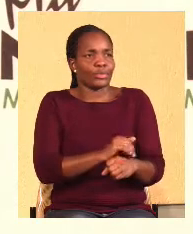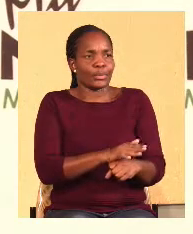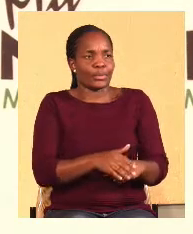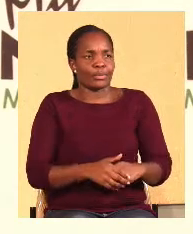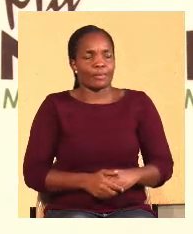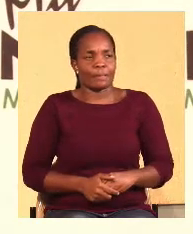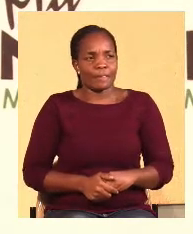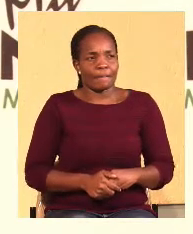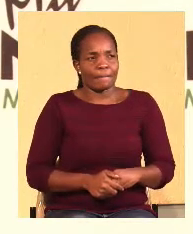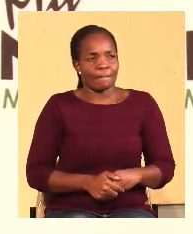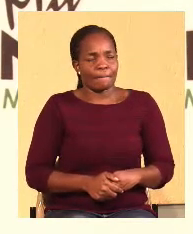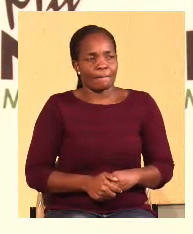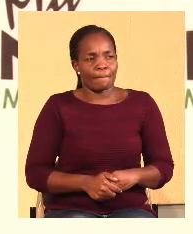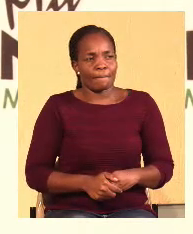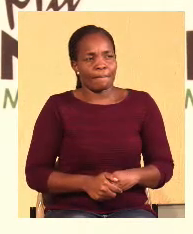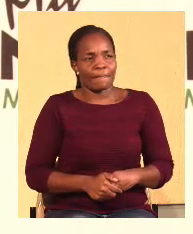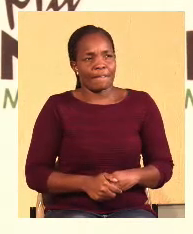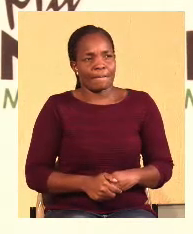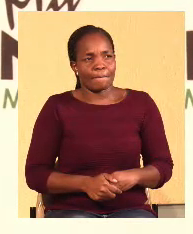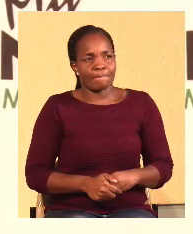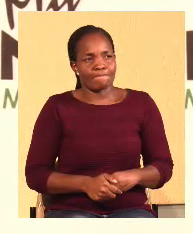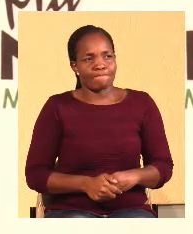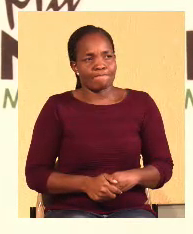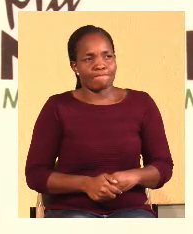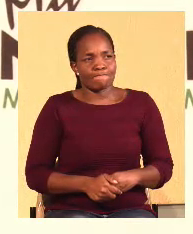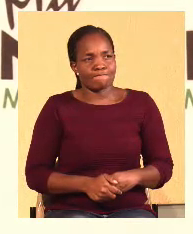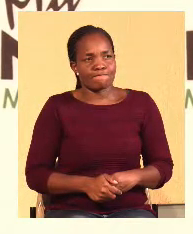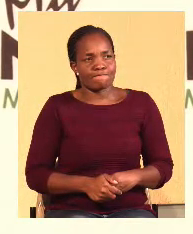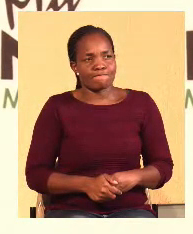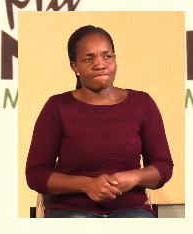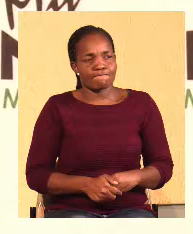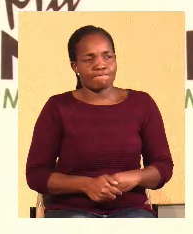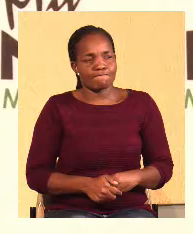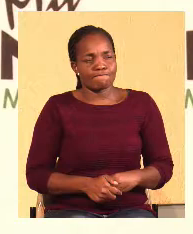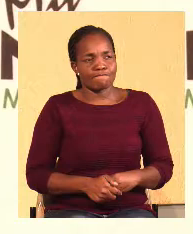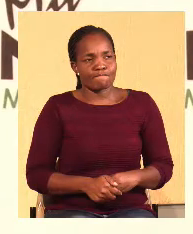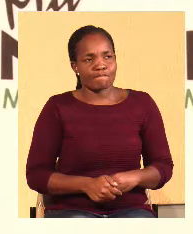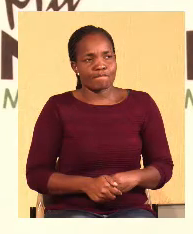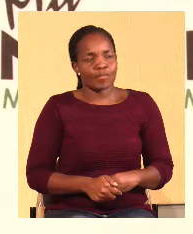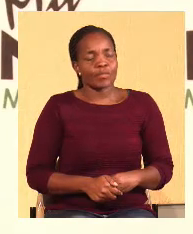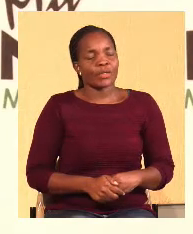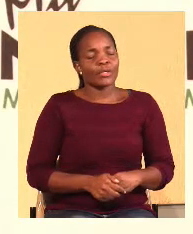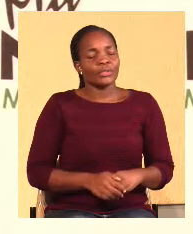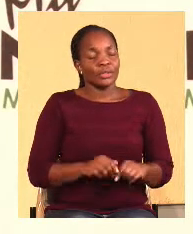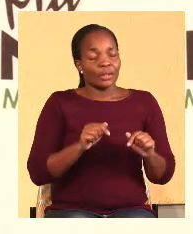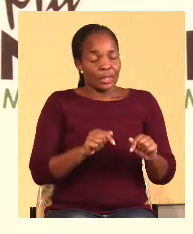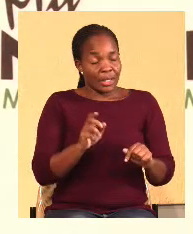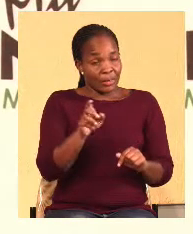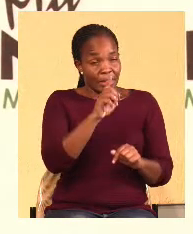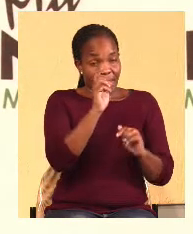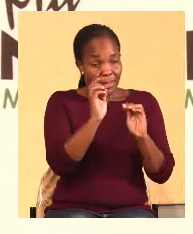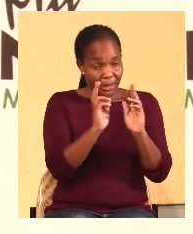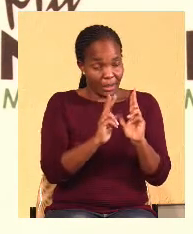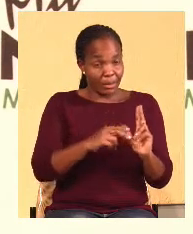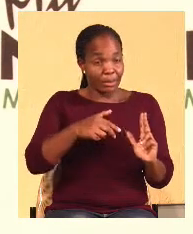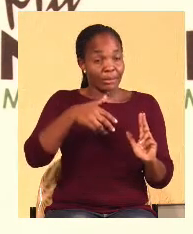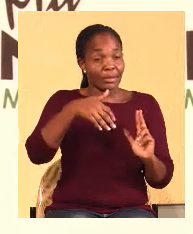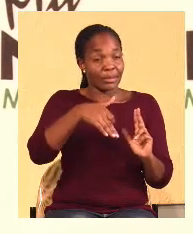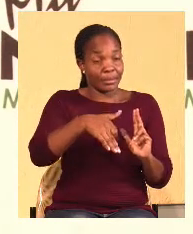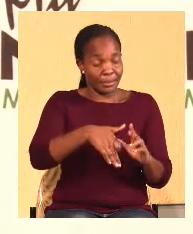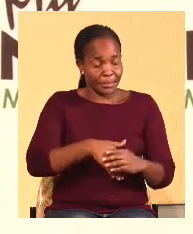with a very, very critical situation we are not able to control. So we therefore want to encourage all Namibians